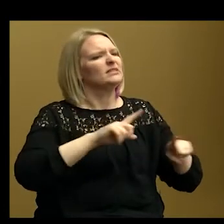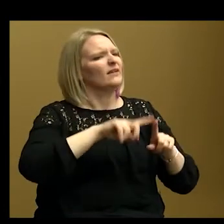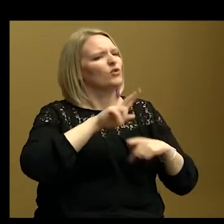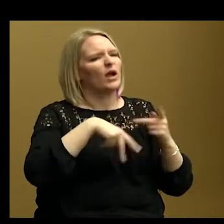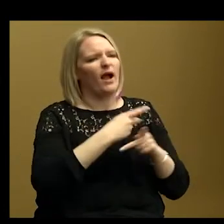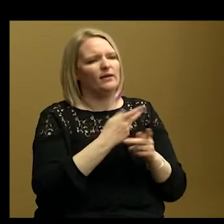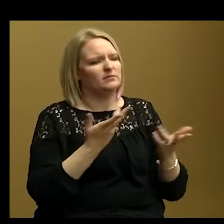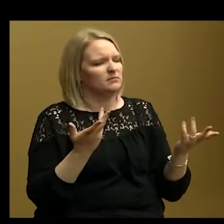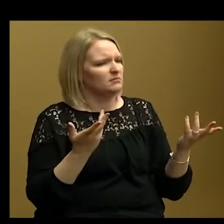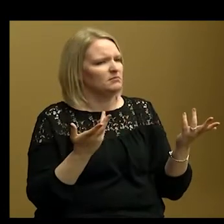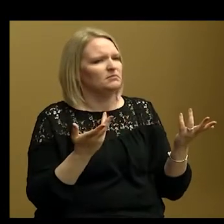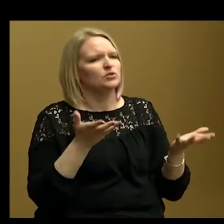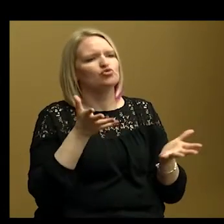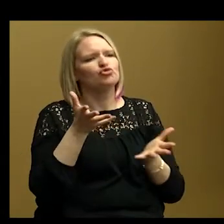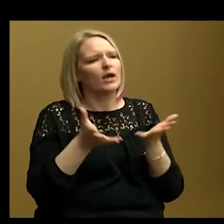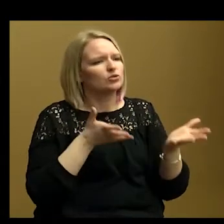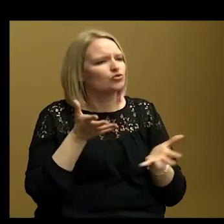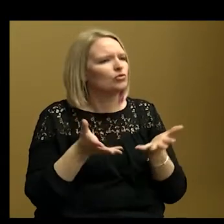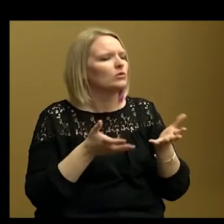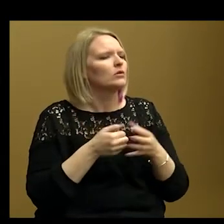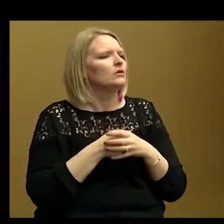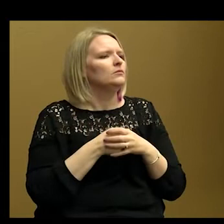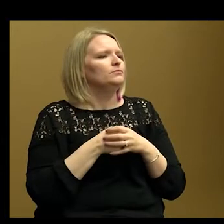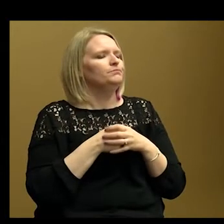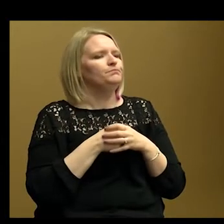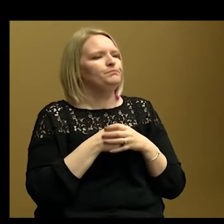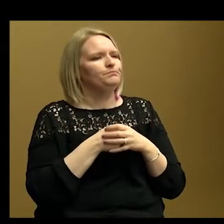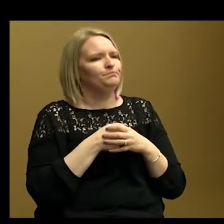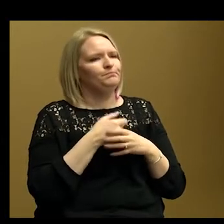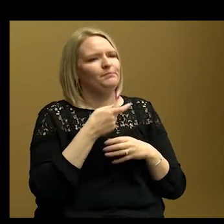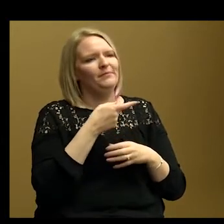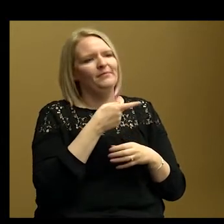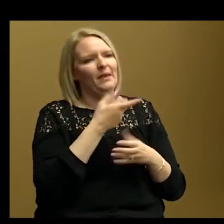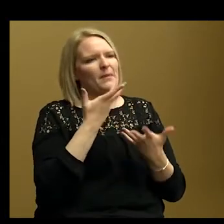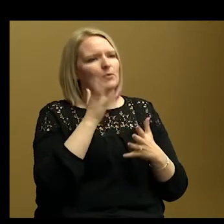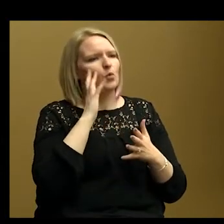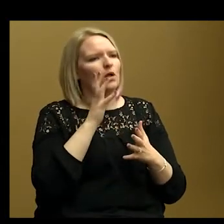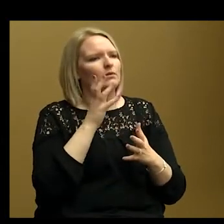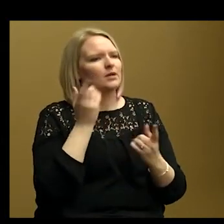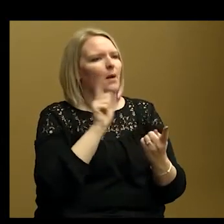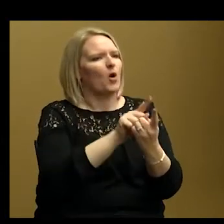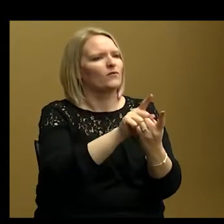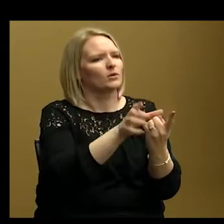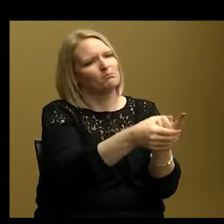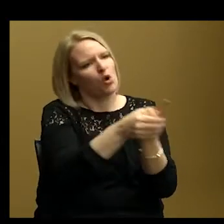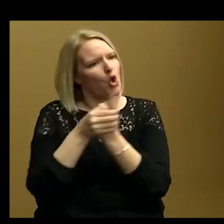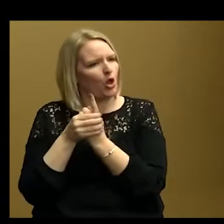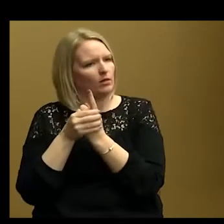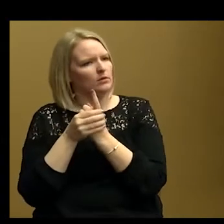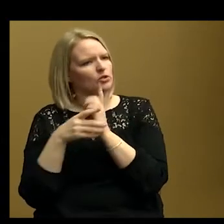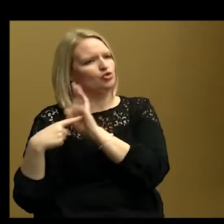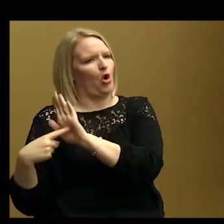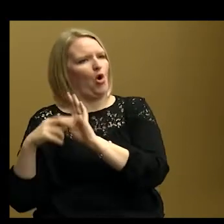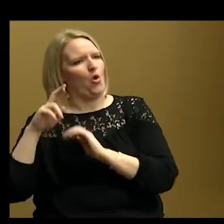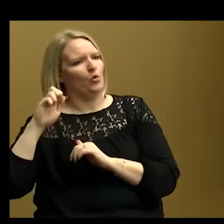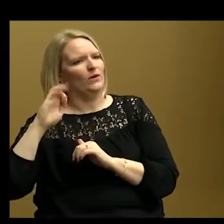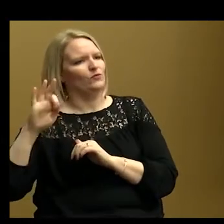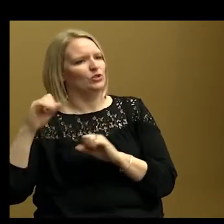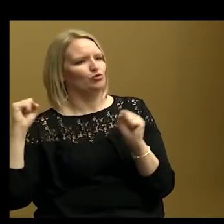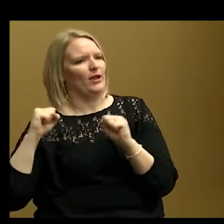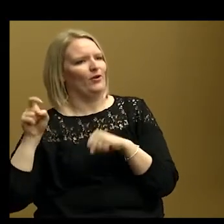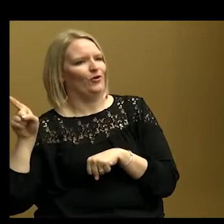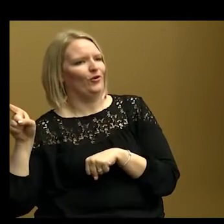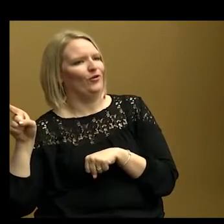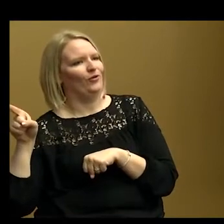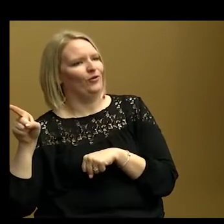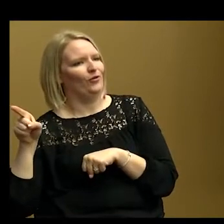of way, simple gestures. They may come over and pull you and take you over to the refrigerator to show you that they want a